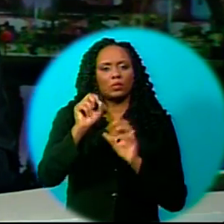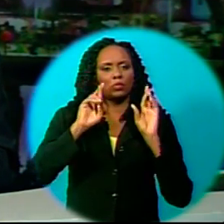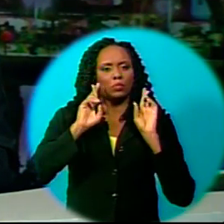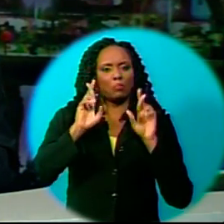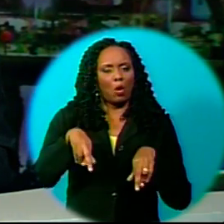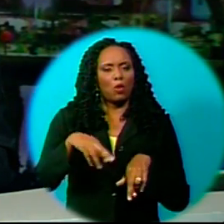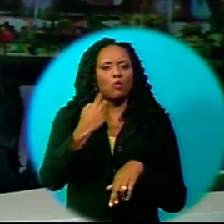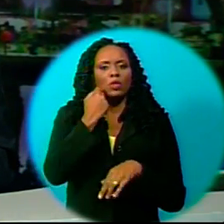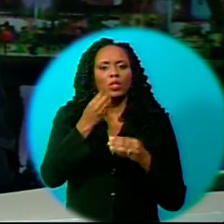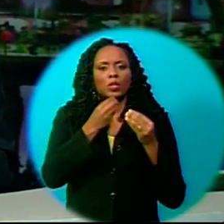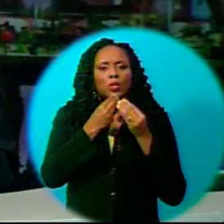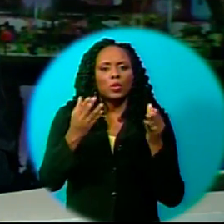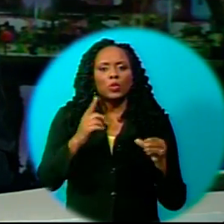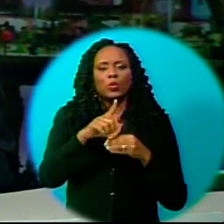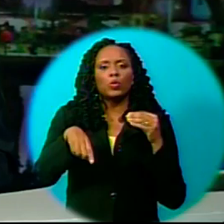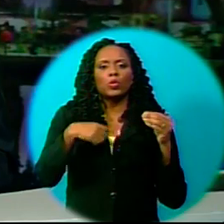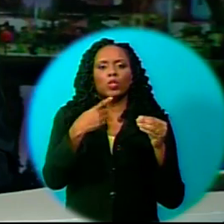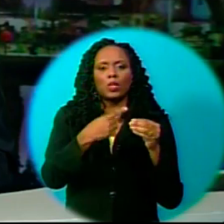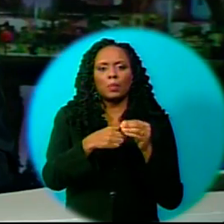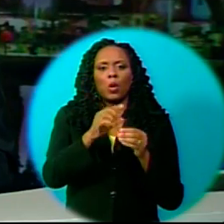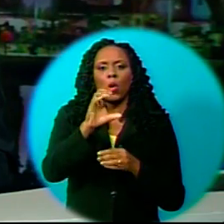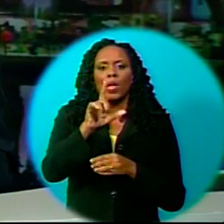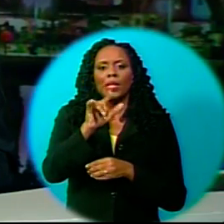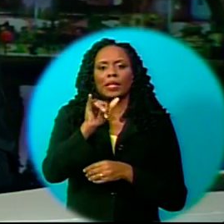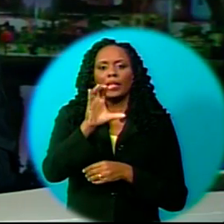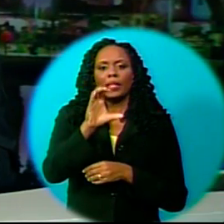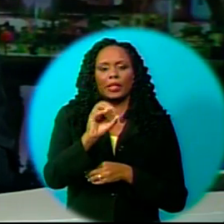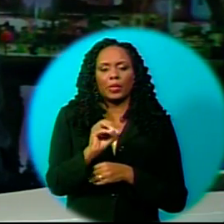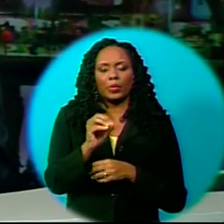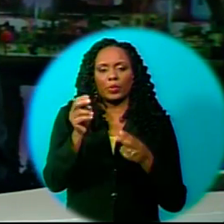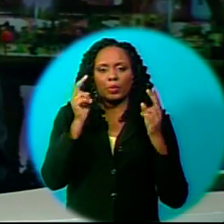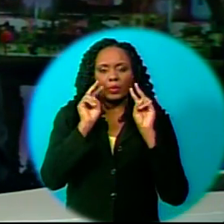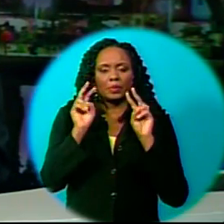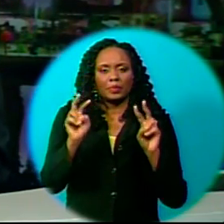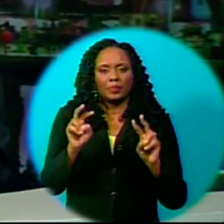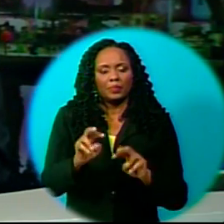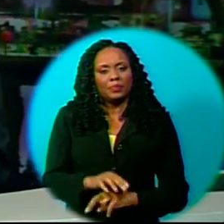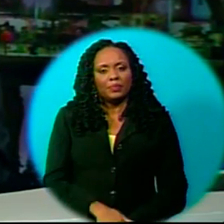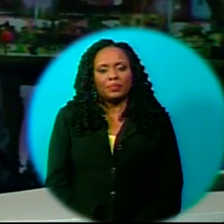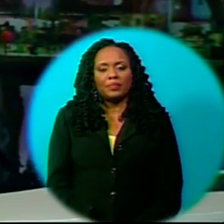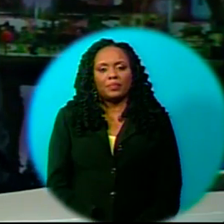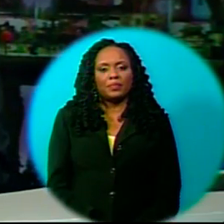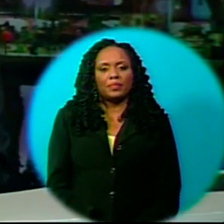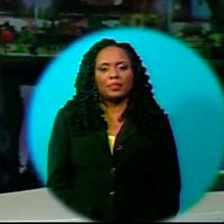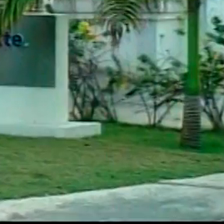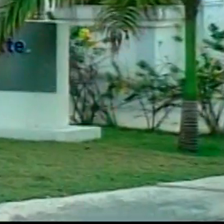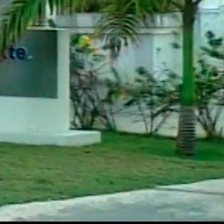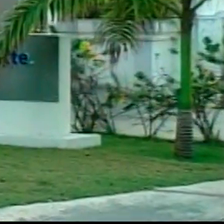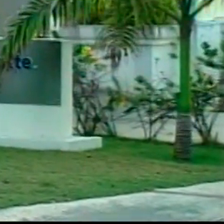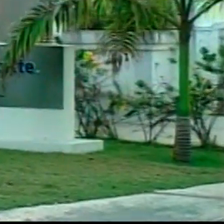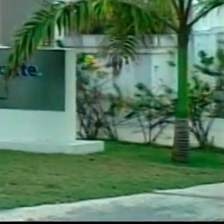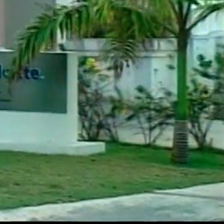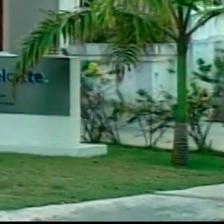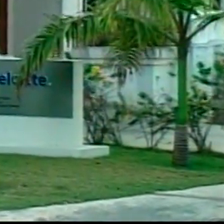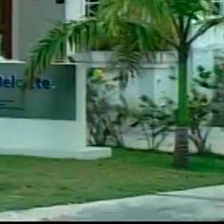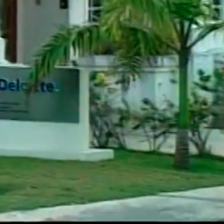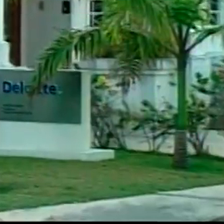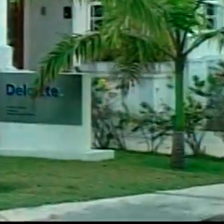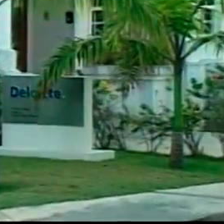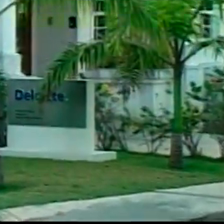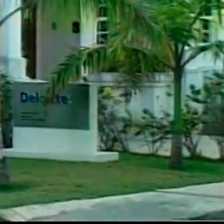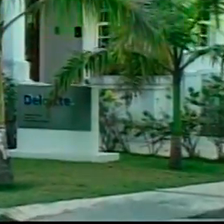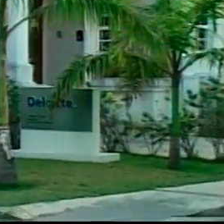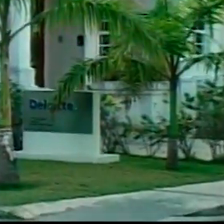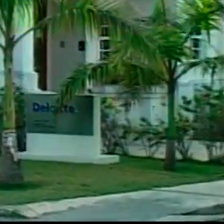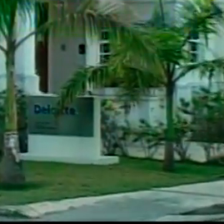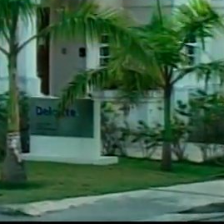resolution made by the judicial managers of CLICO Holdings. Lisa Broom has more. In its latest report dated December